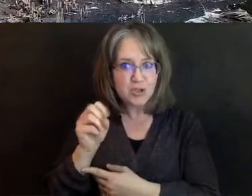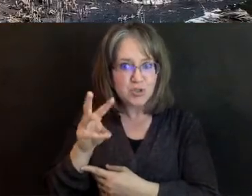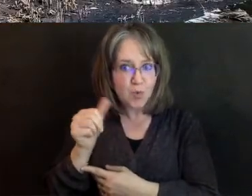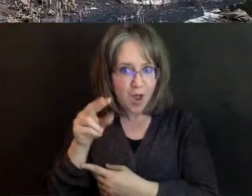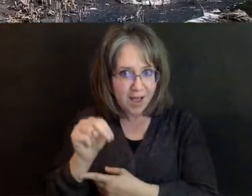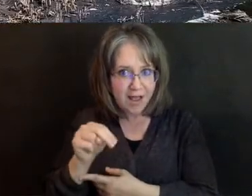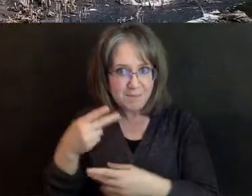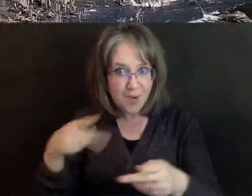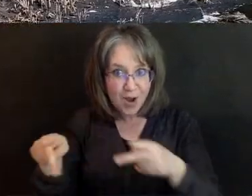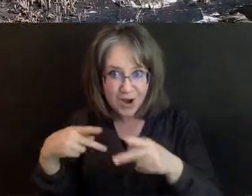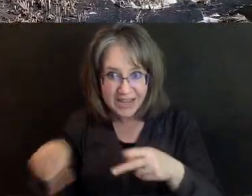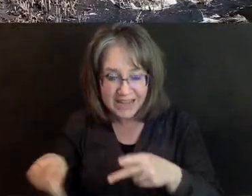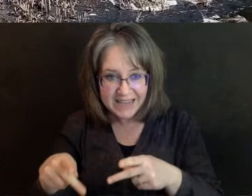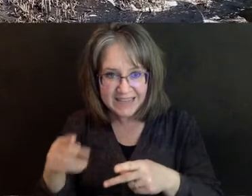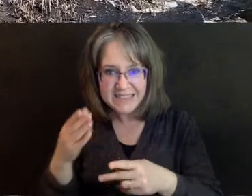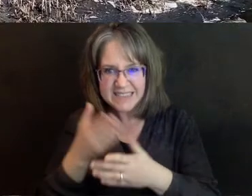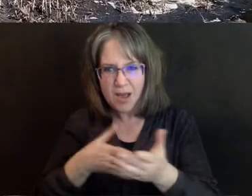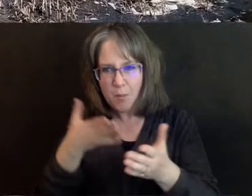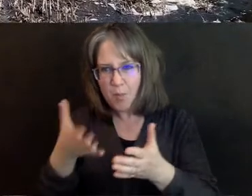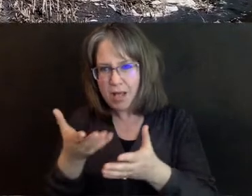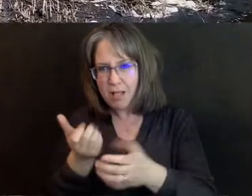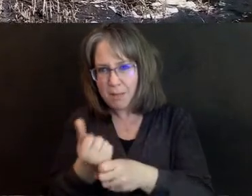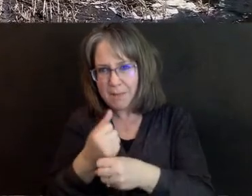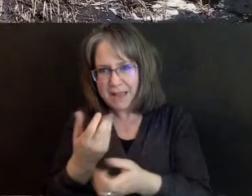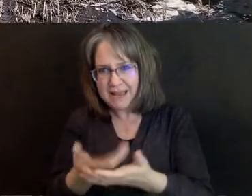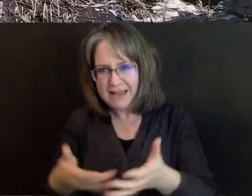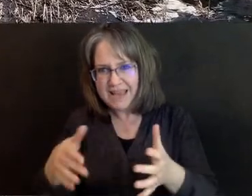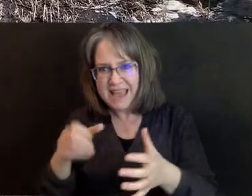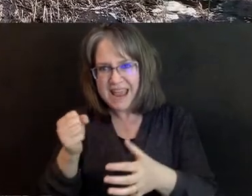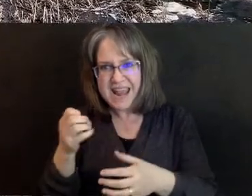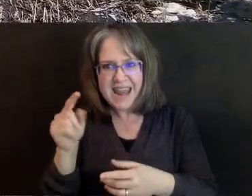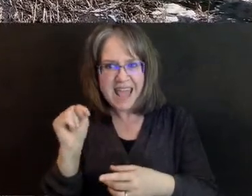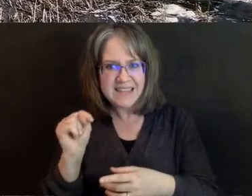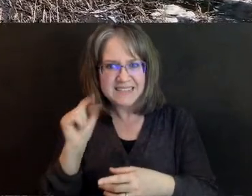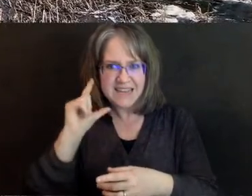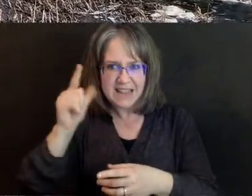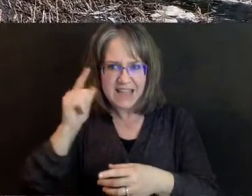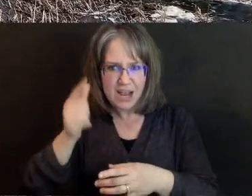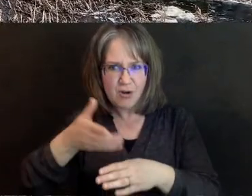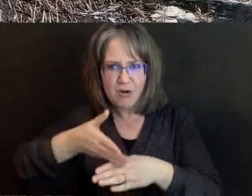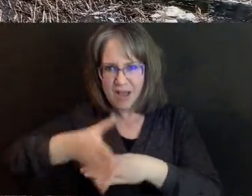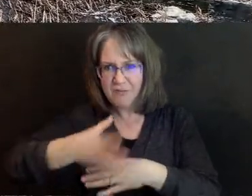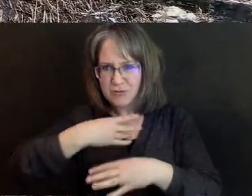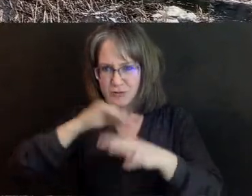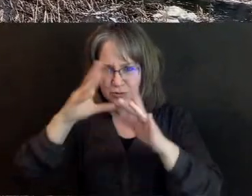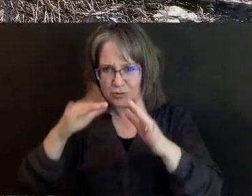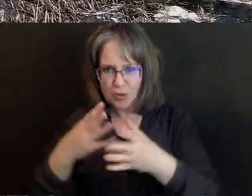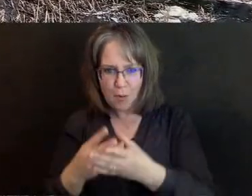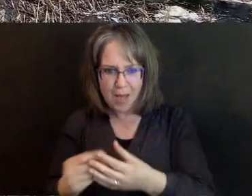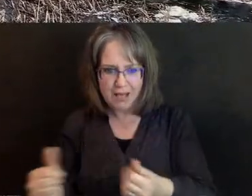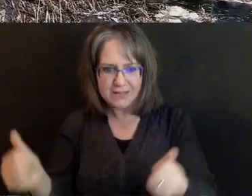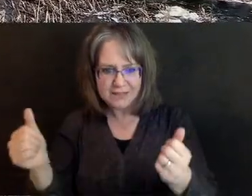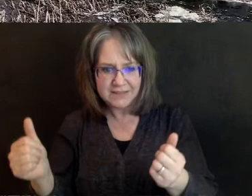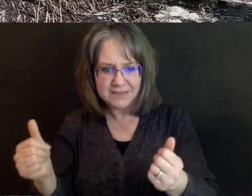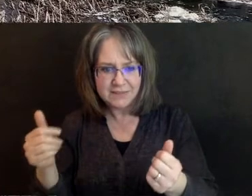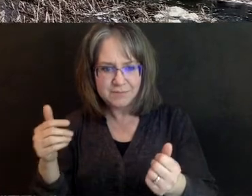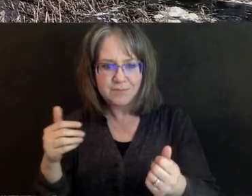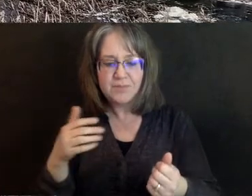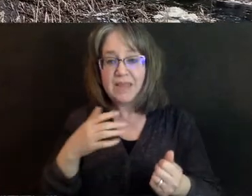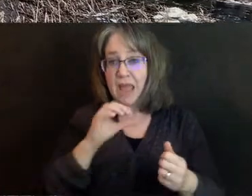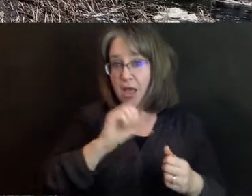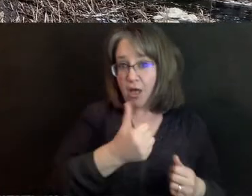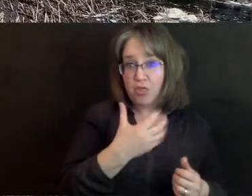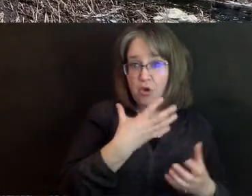Other wetland birds will return as well, such as the long-billed curlew, killdeer, great blue heron, and my favorite, the sandhill